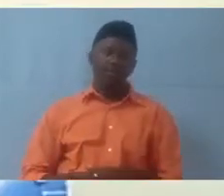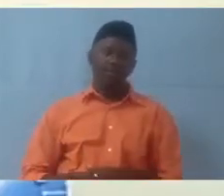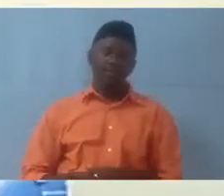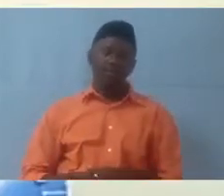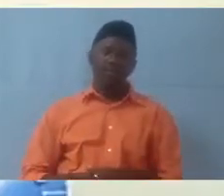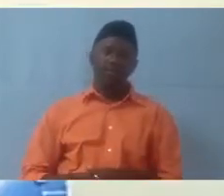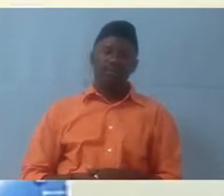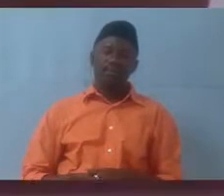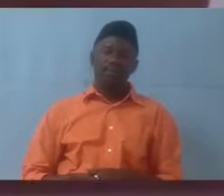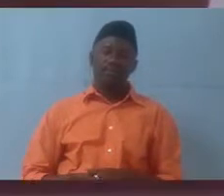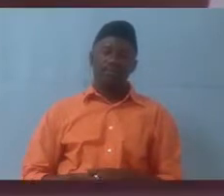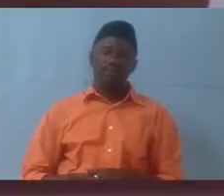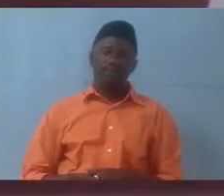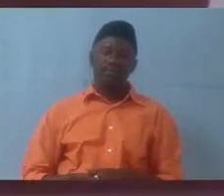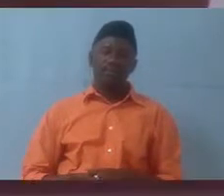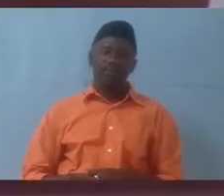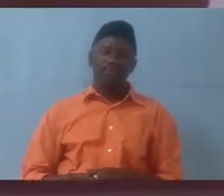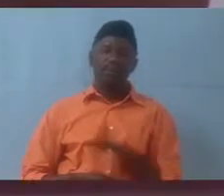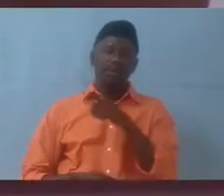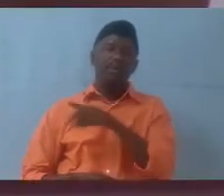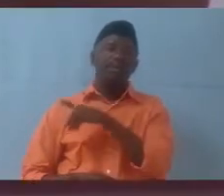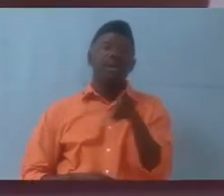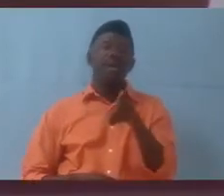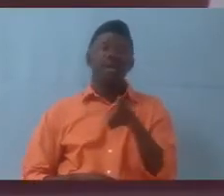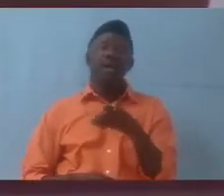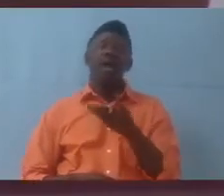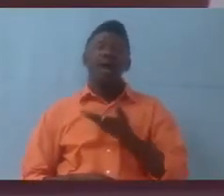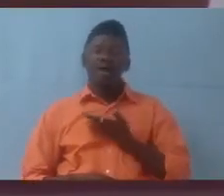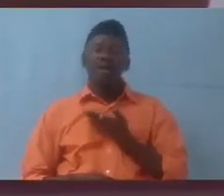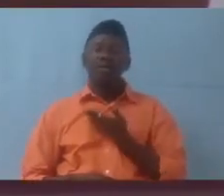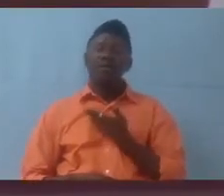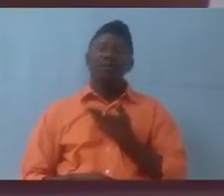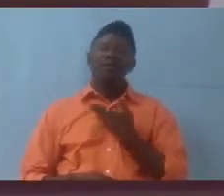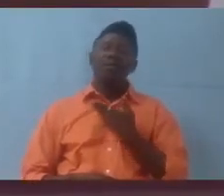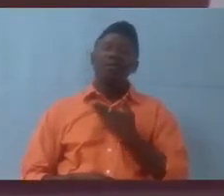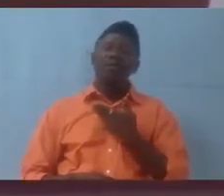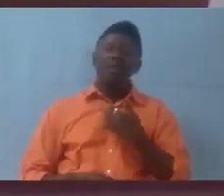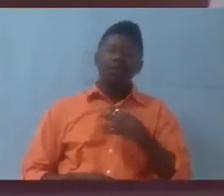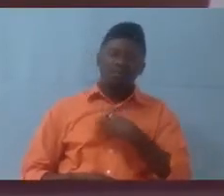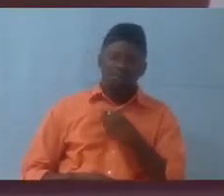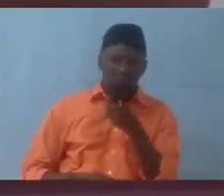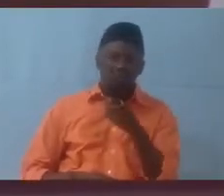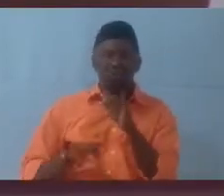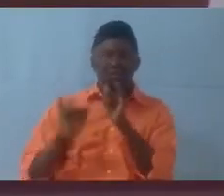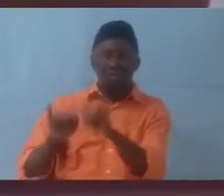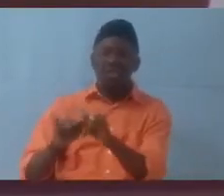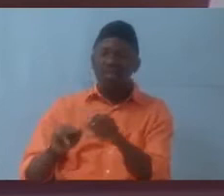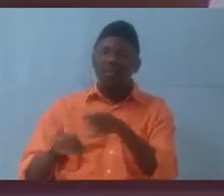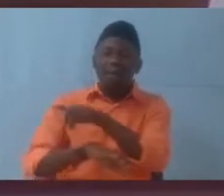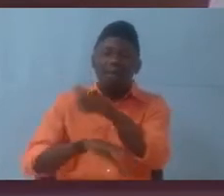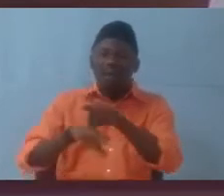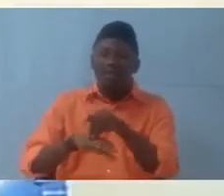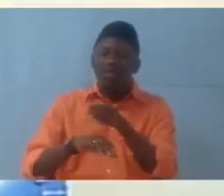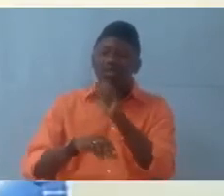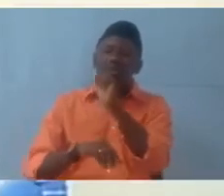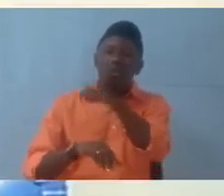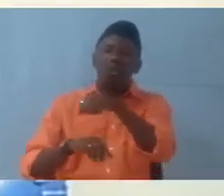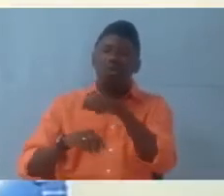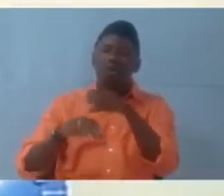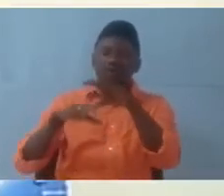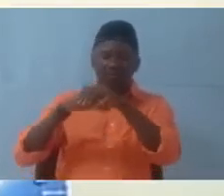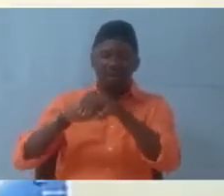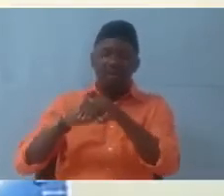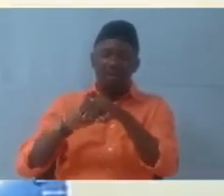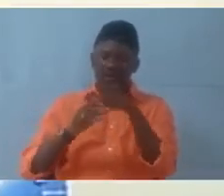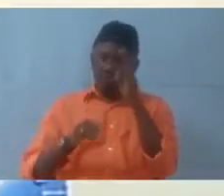kay and they asked you to stay where you are legi nak ñu ne nga dess dal fa nga xamne fa nga nekkon yes I even spent